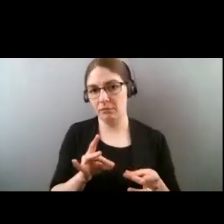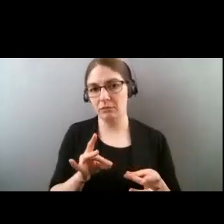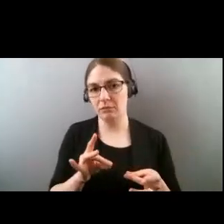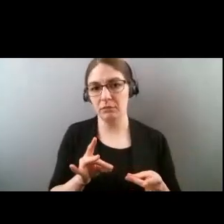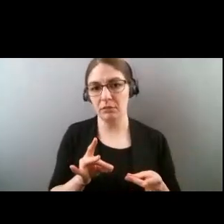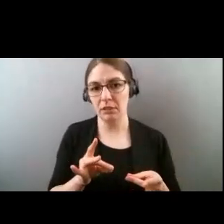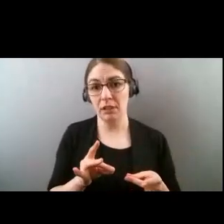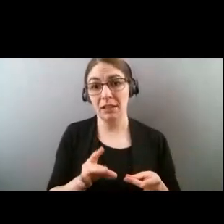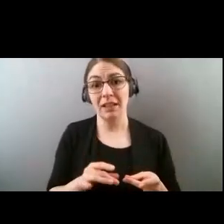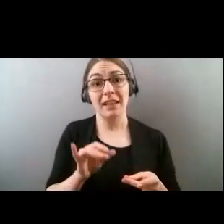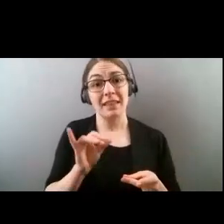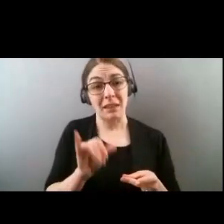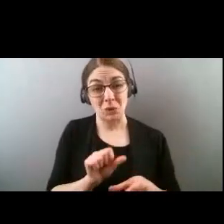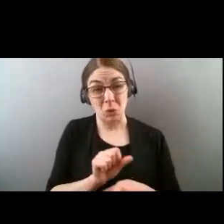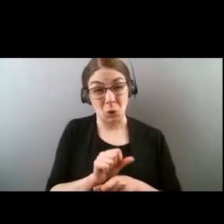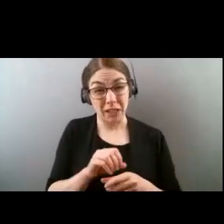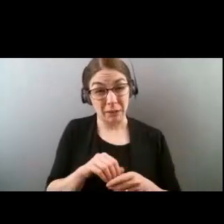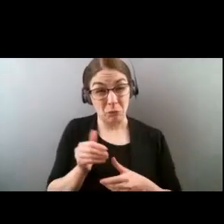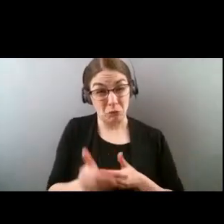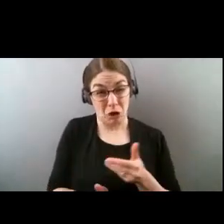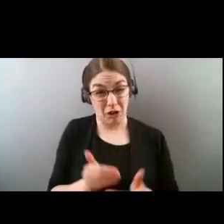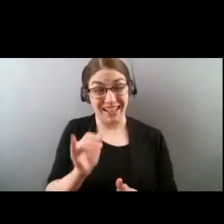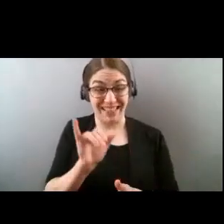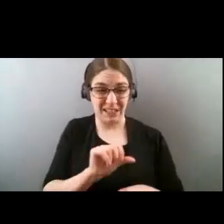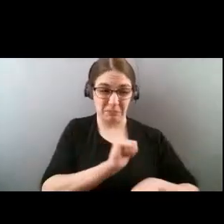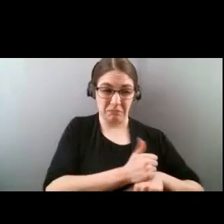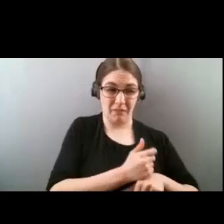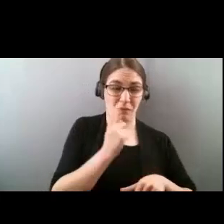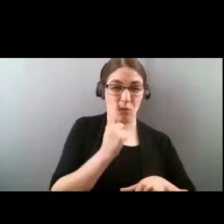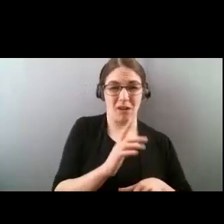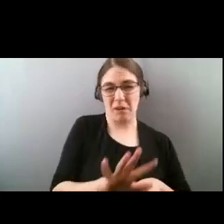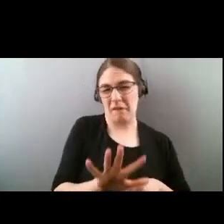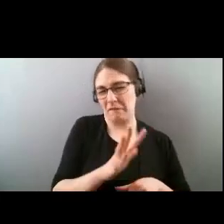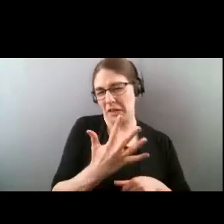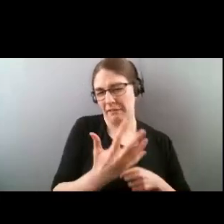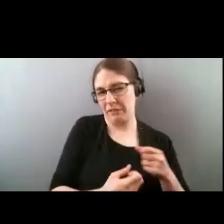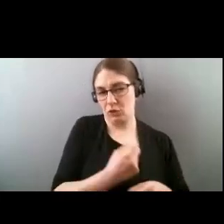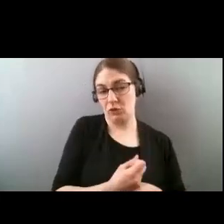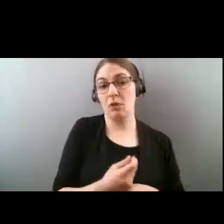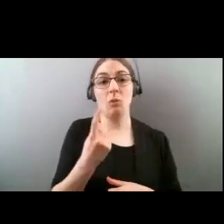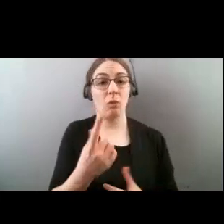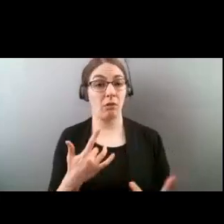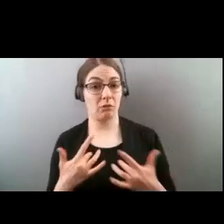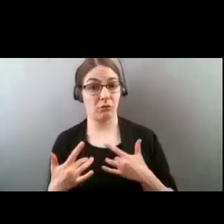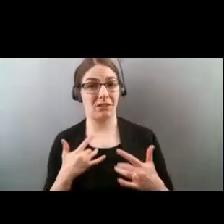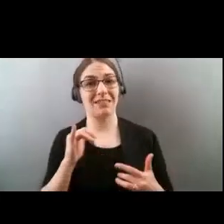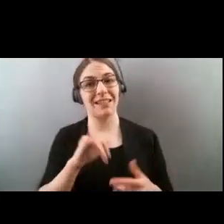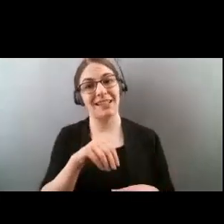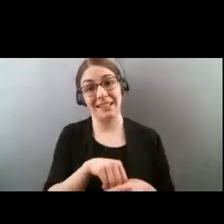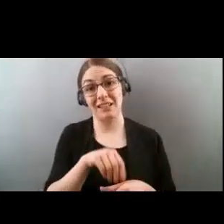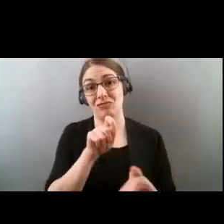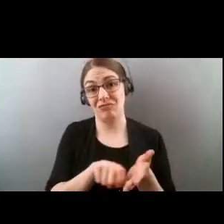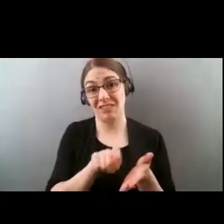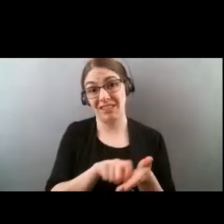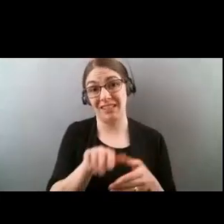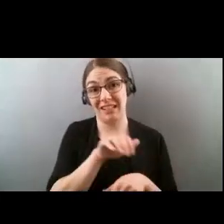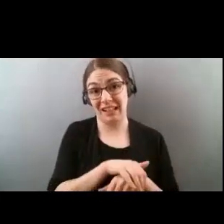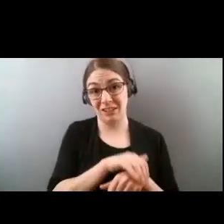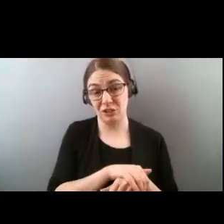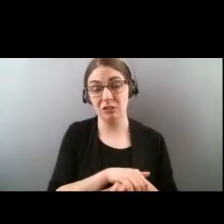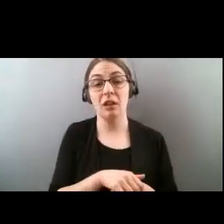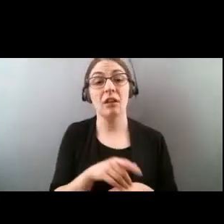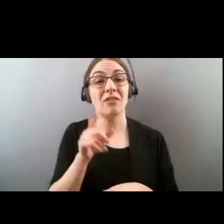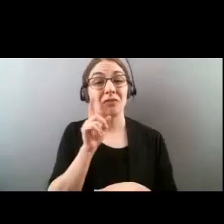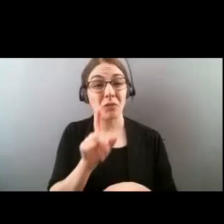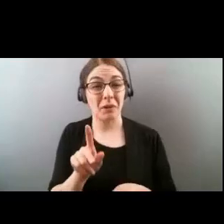It was a work in progress. That's been in place for about 5 years. One of the concerns about that is that it's in written English, which for patients who